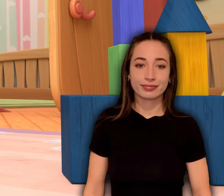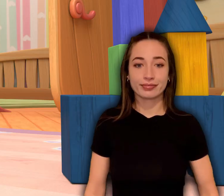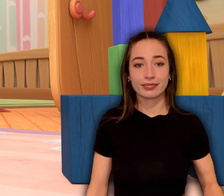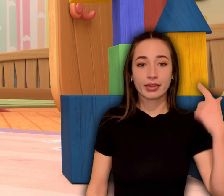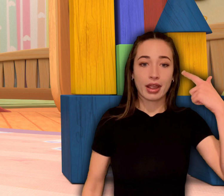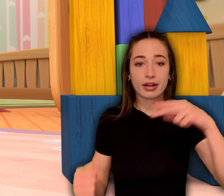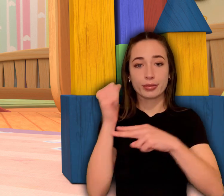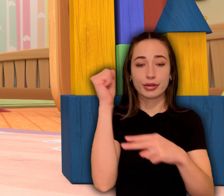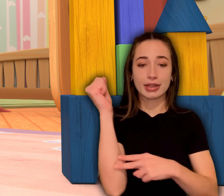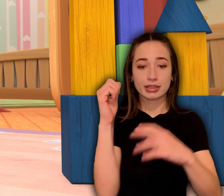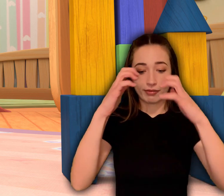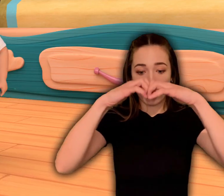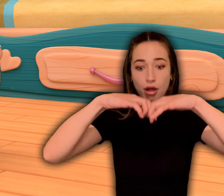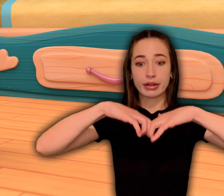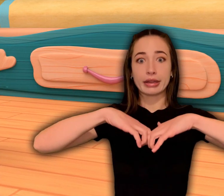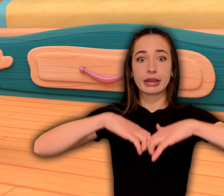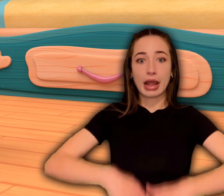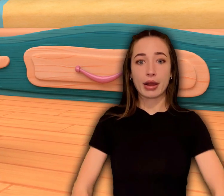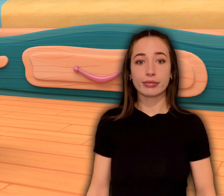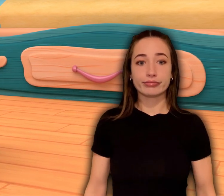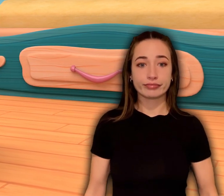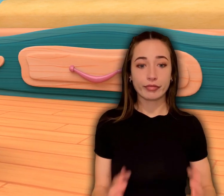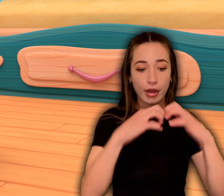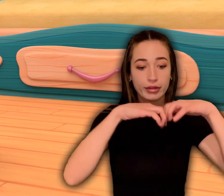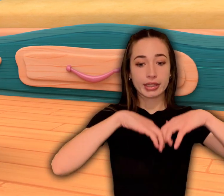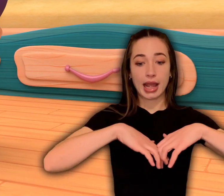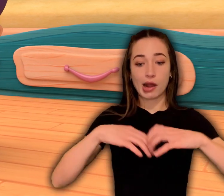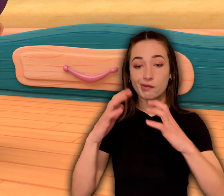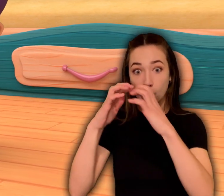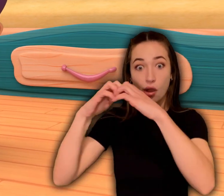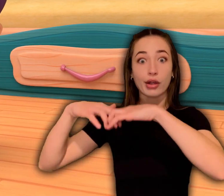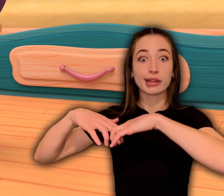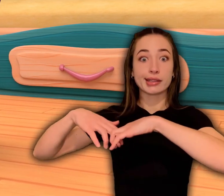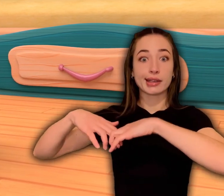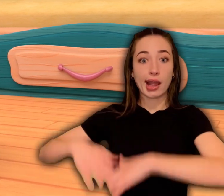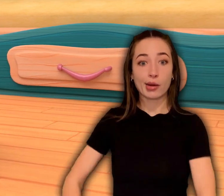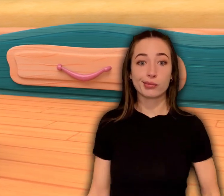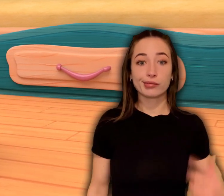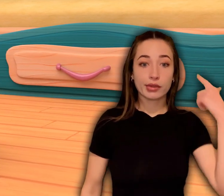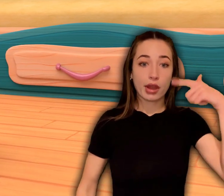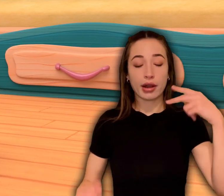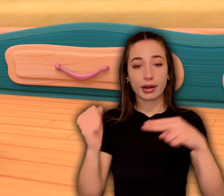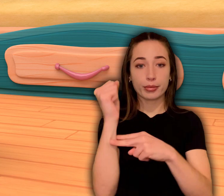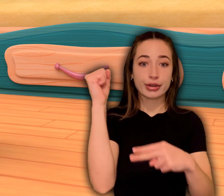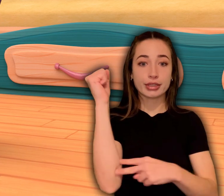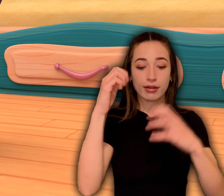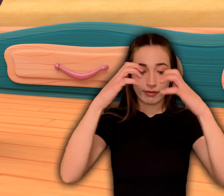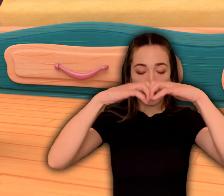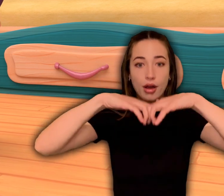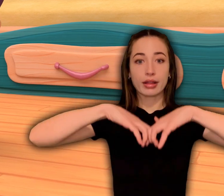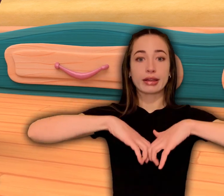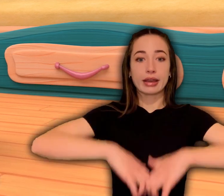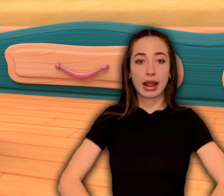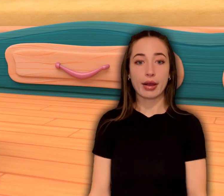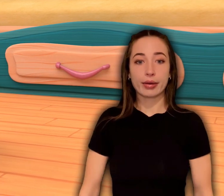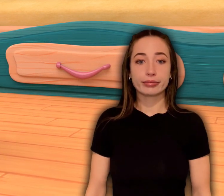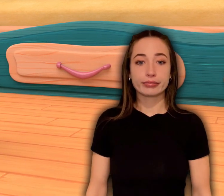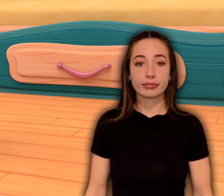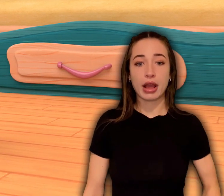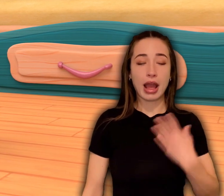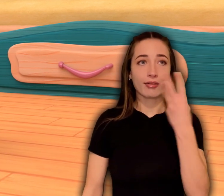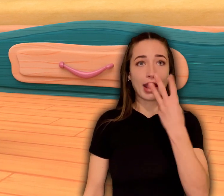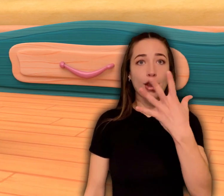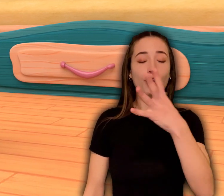down London Brides falling down falling down fall falling down London bridge is falling